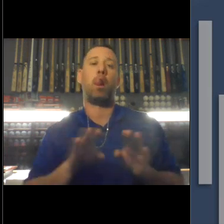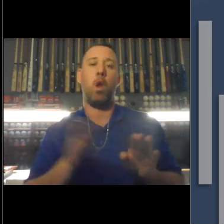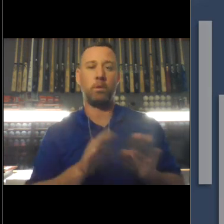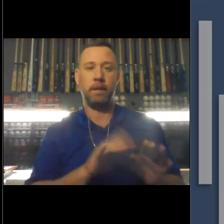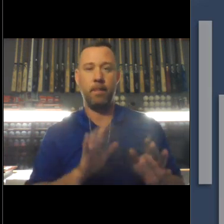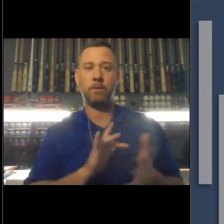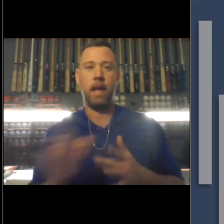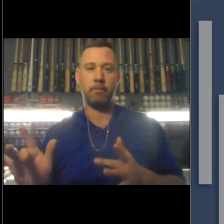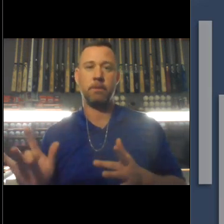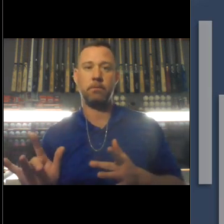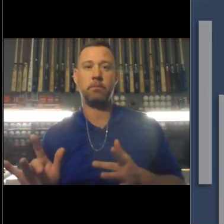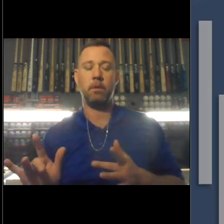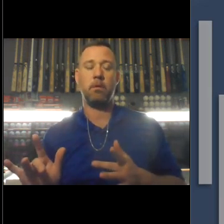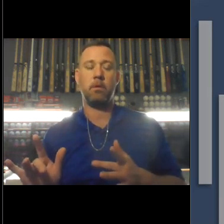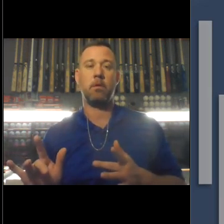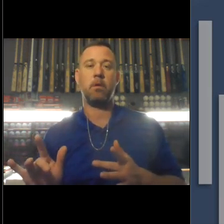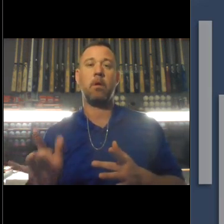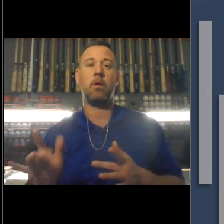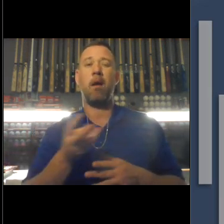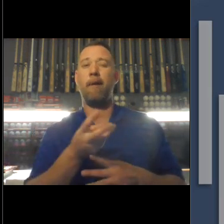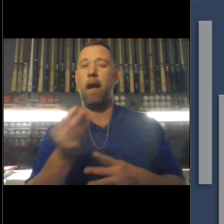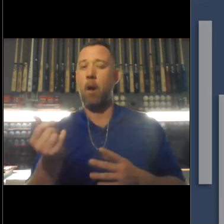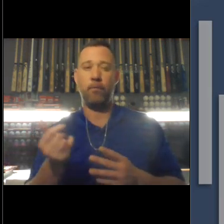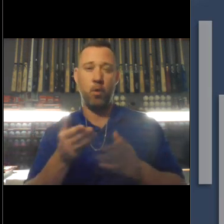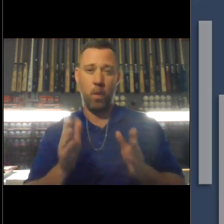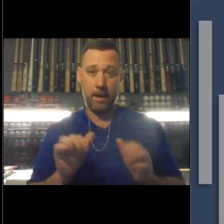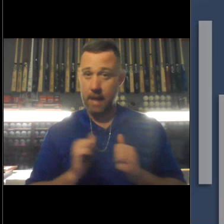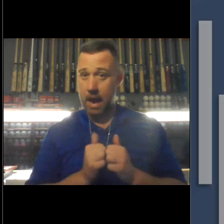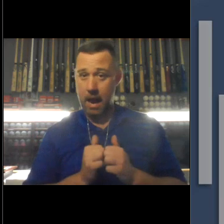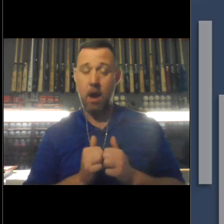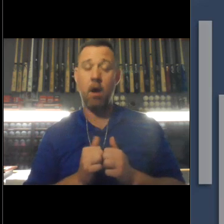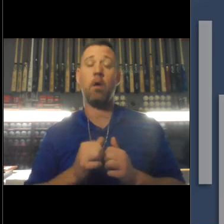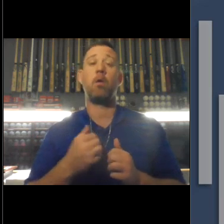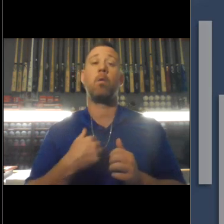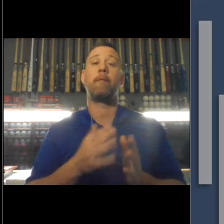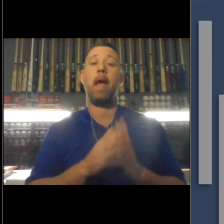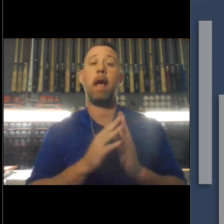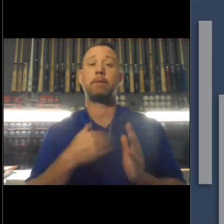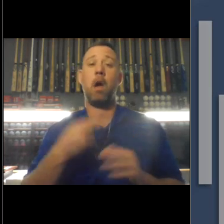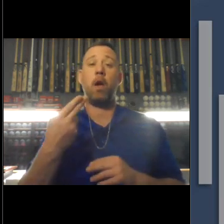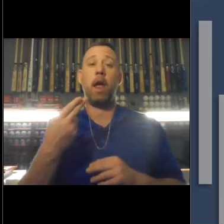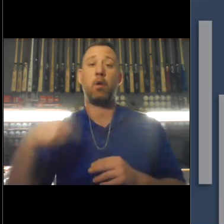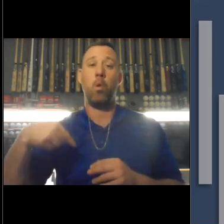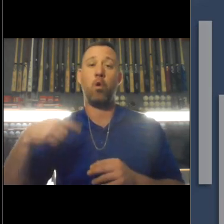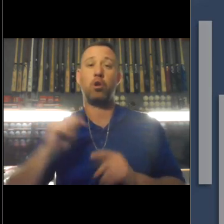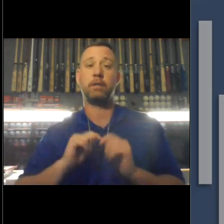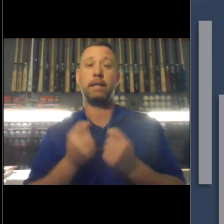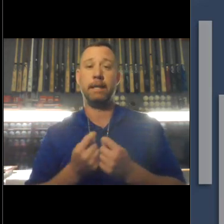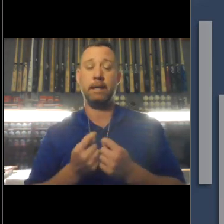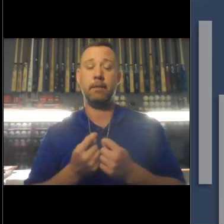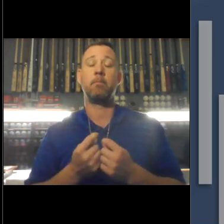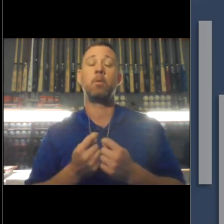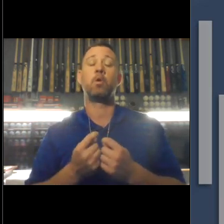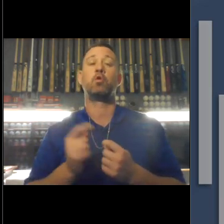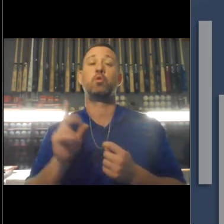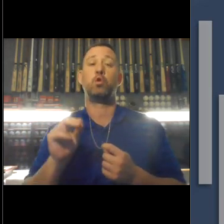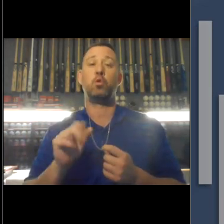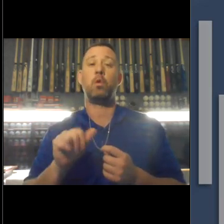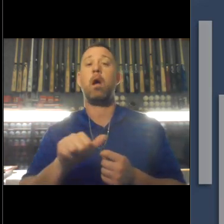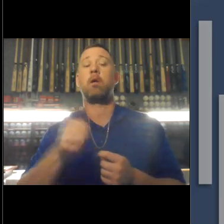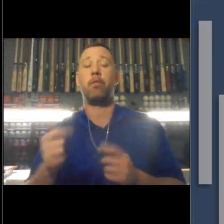A couple of ways we are closing them. We've also asked our headquarters team and colleagues to do another